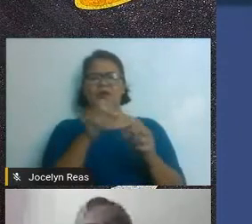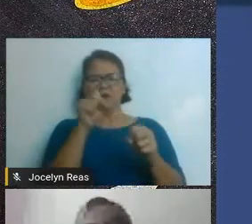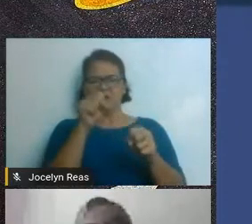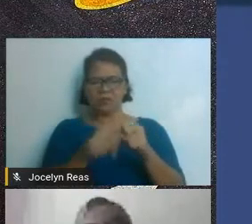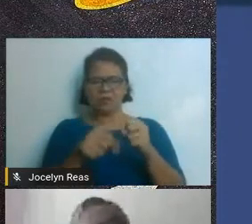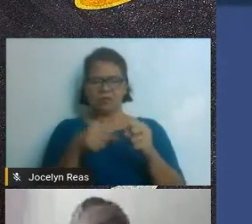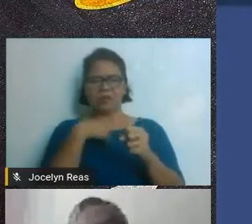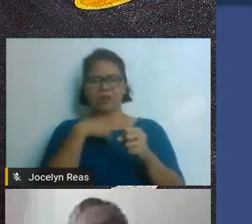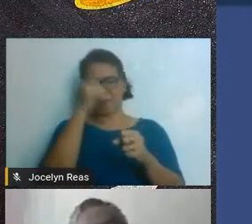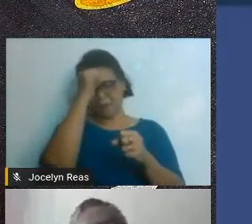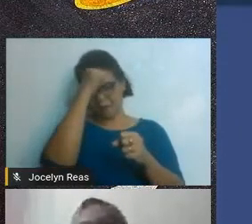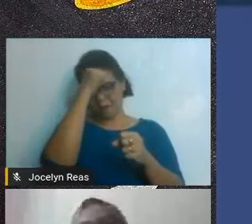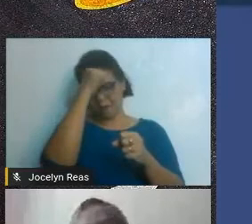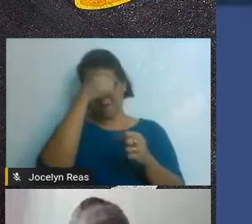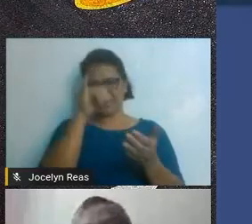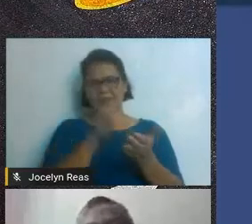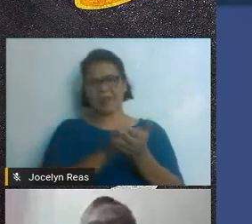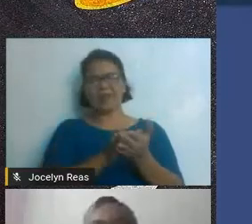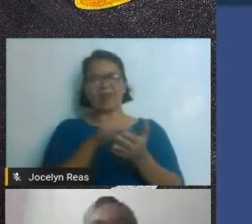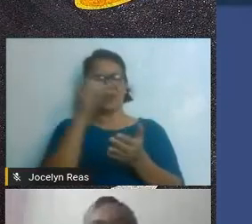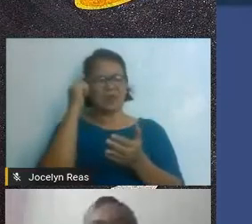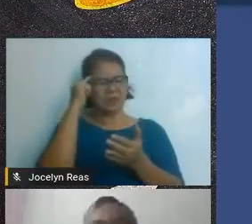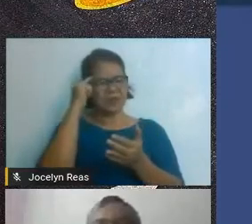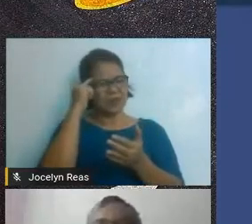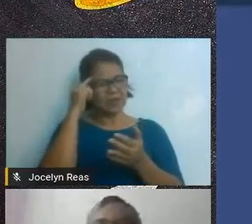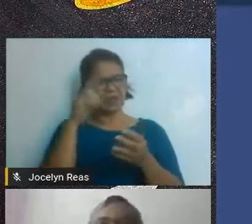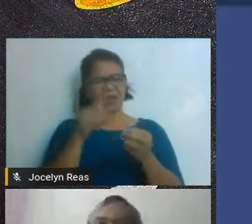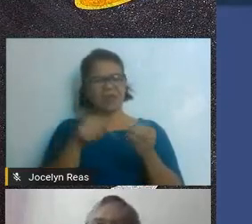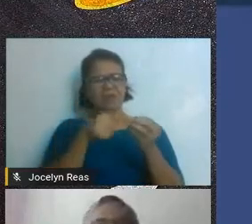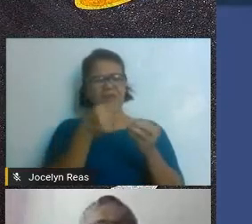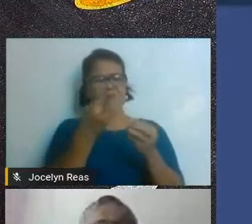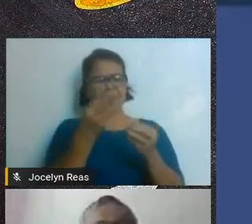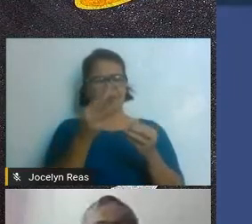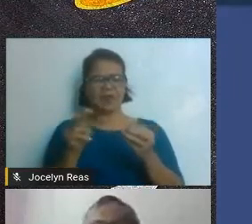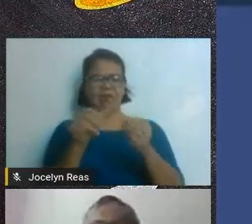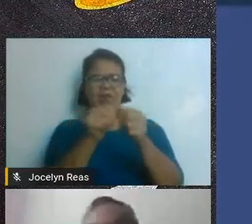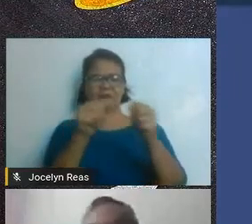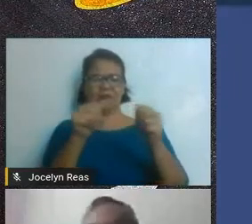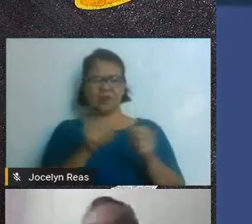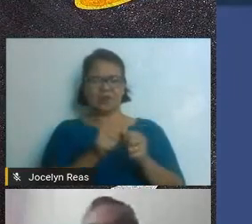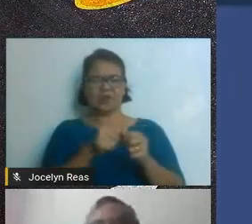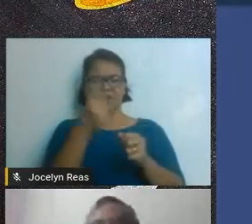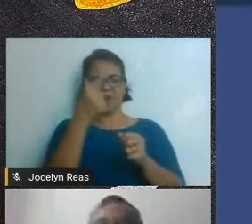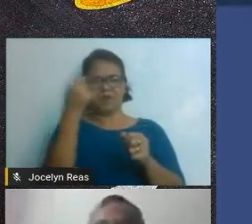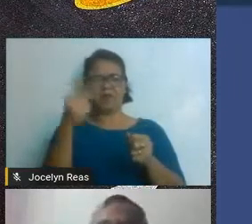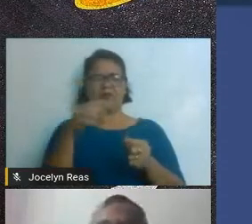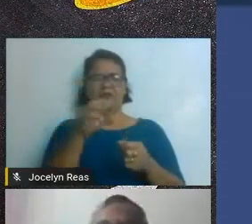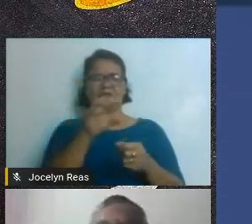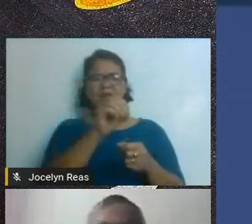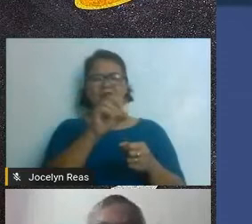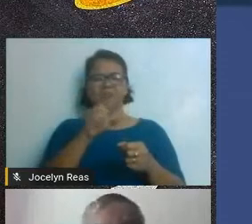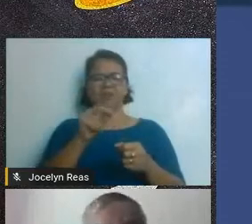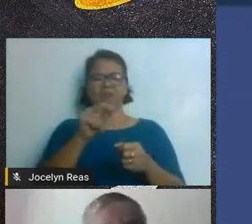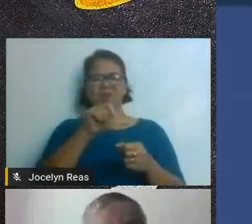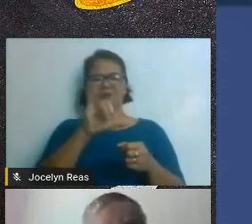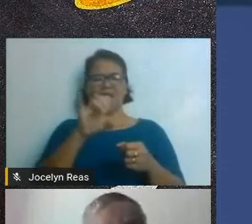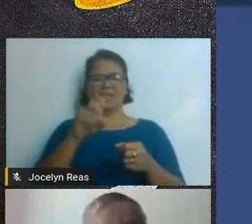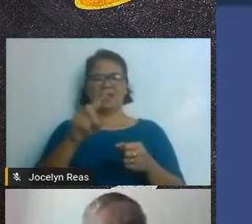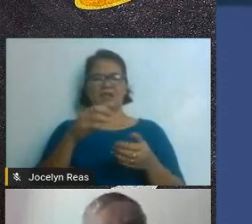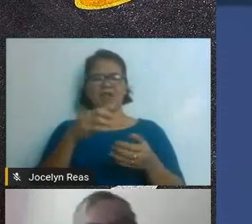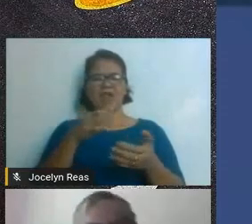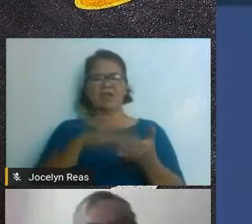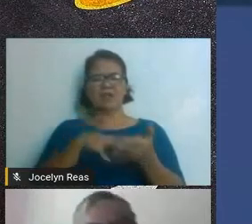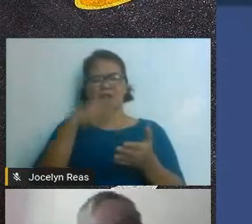equity considerations. We know that if we just say online learning is the option, many learners in public